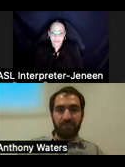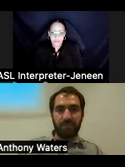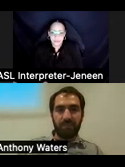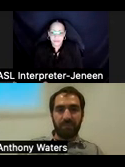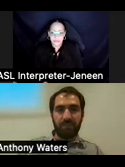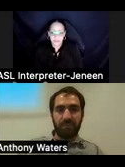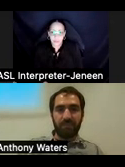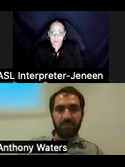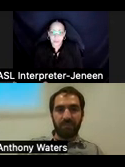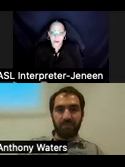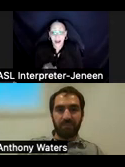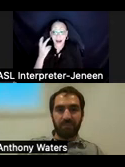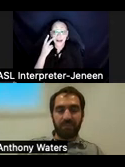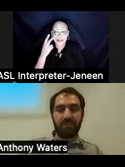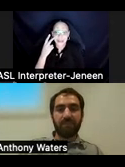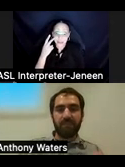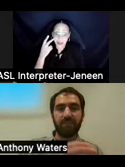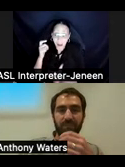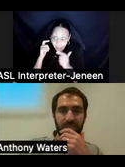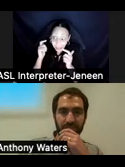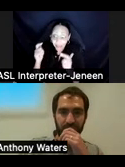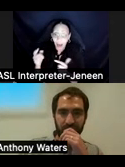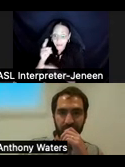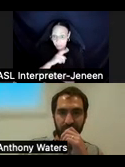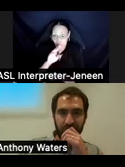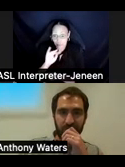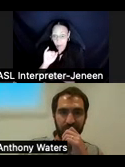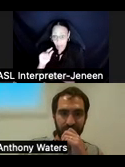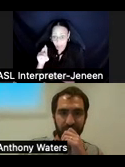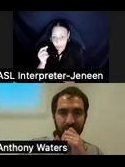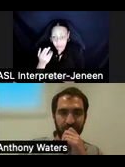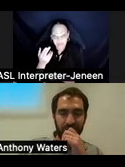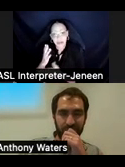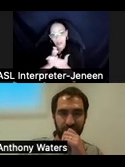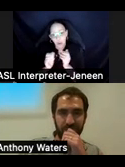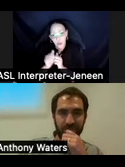I see quite a lot of myths, some with some exclamation points,